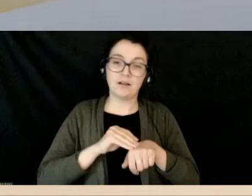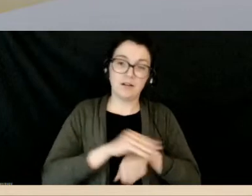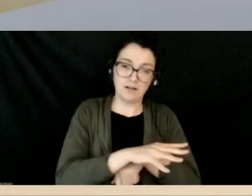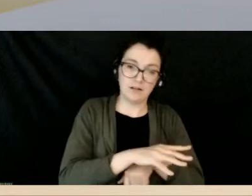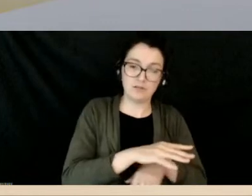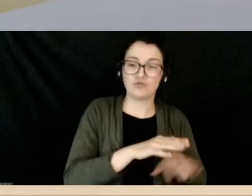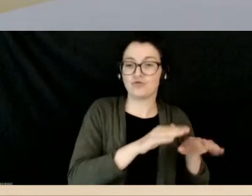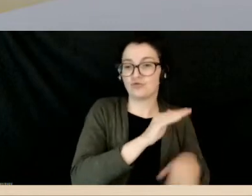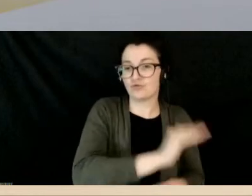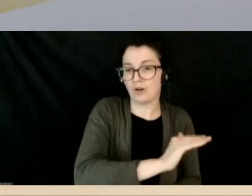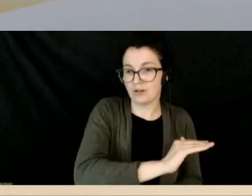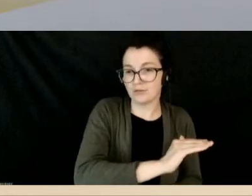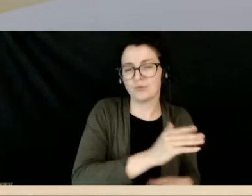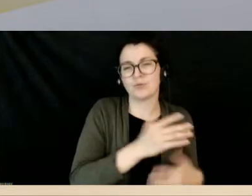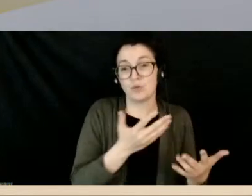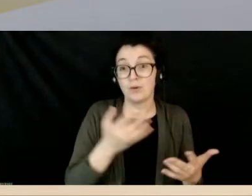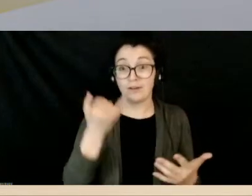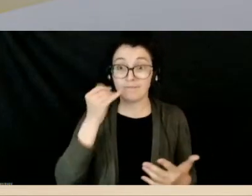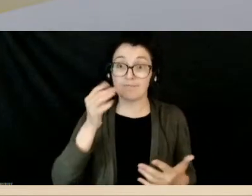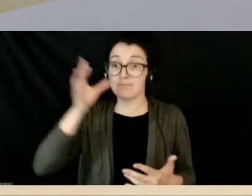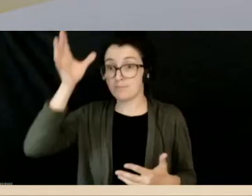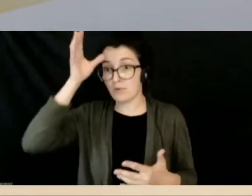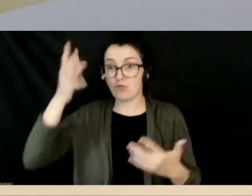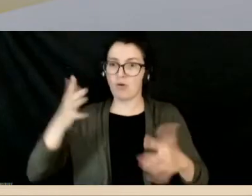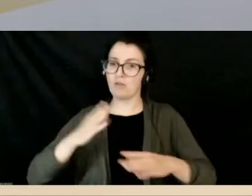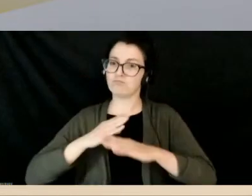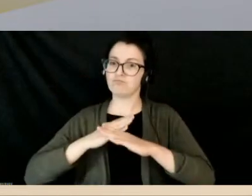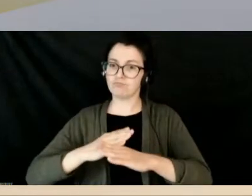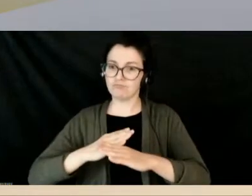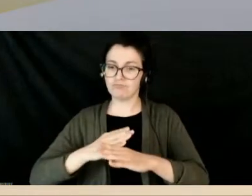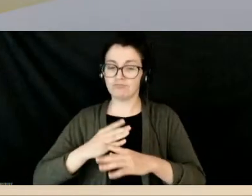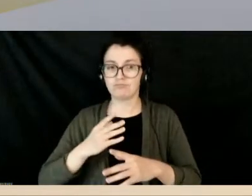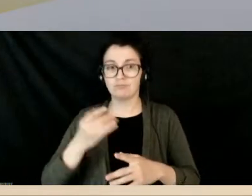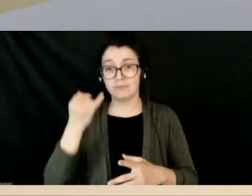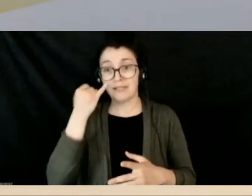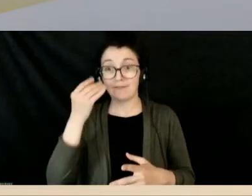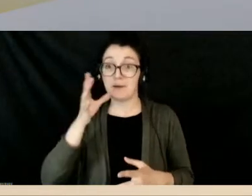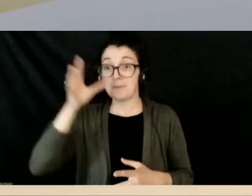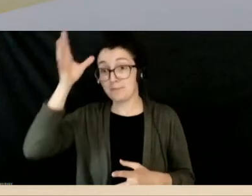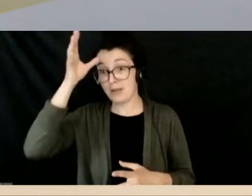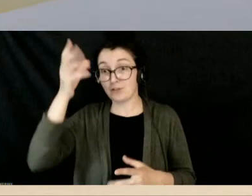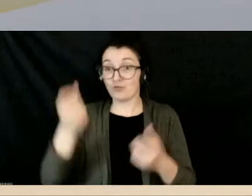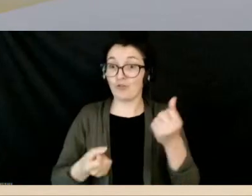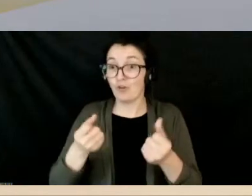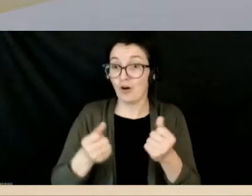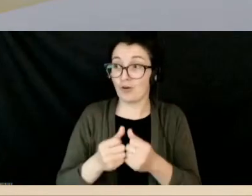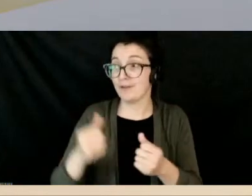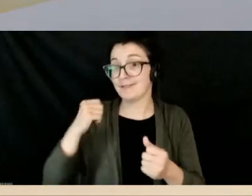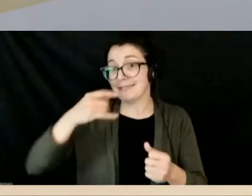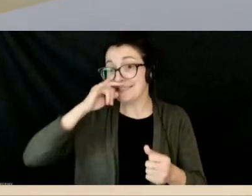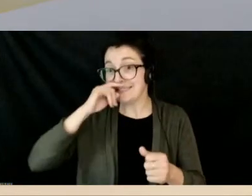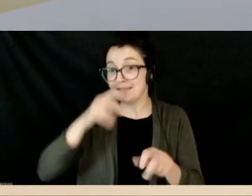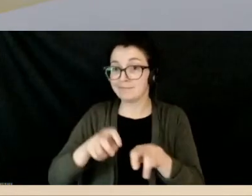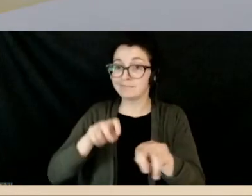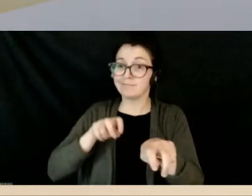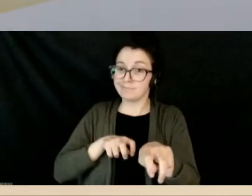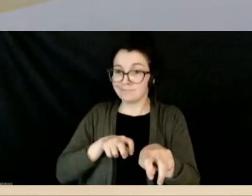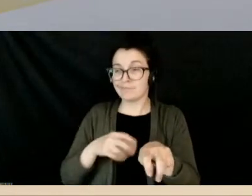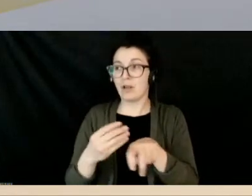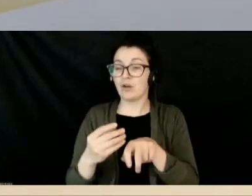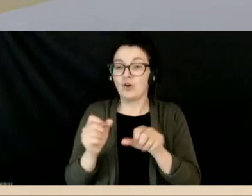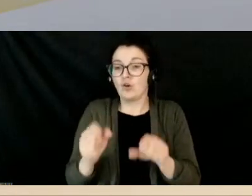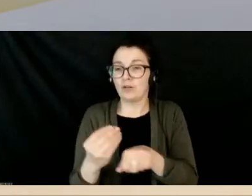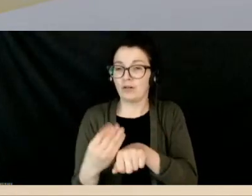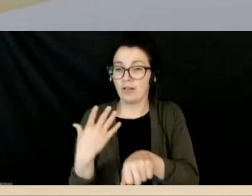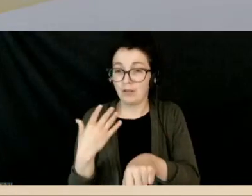a vehicle with two parents and two children under the age of 12 that are coming, then they would come,